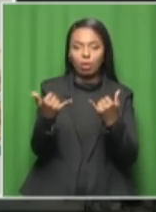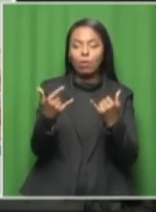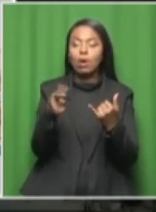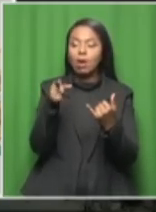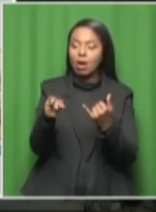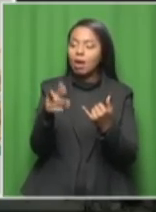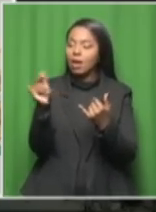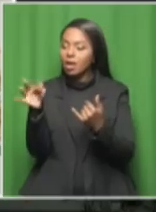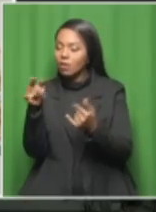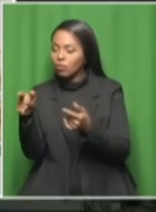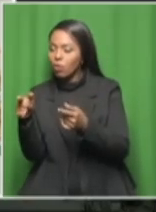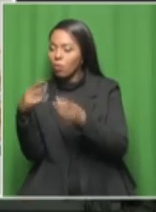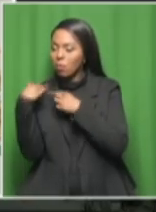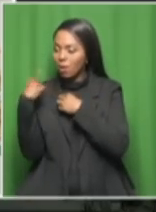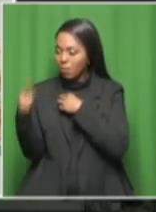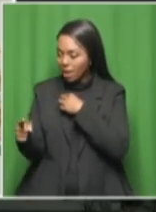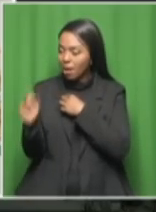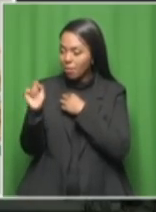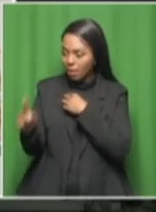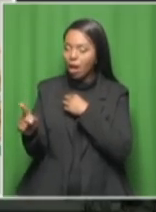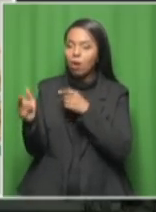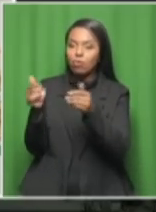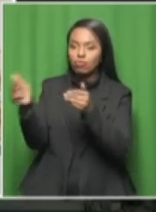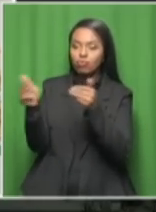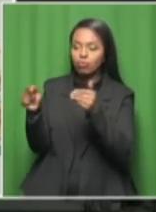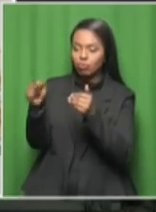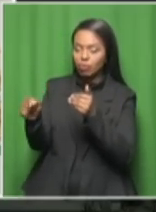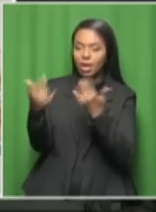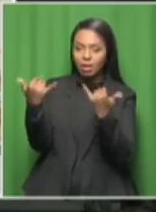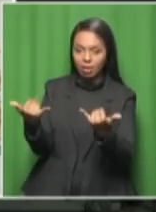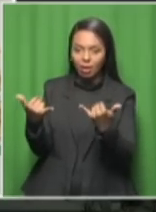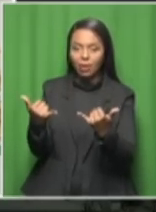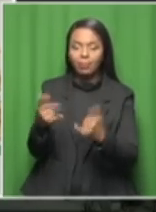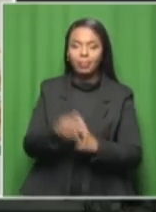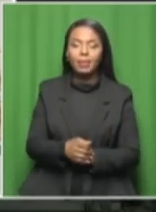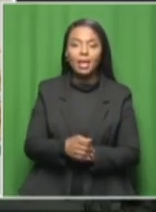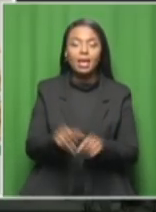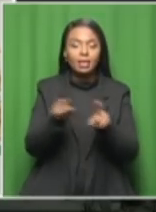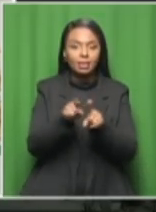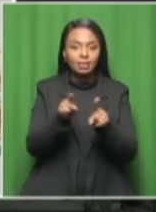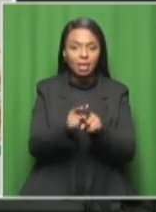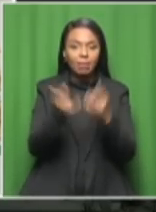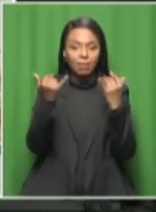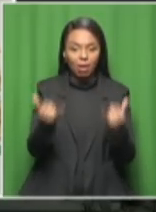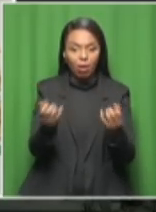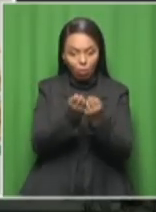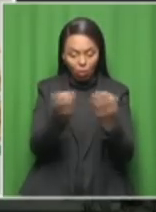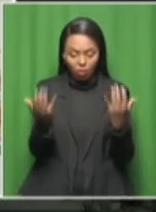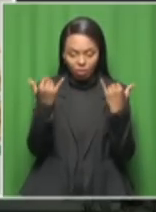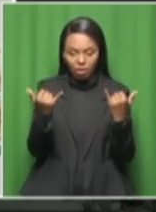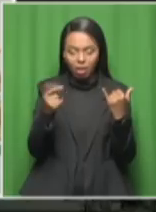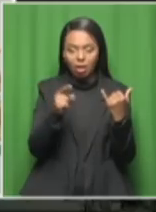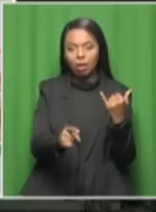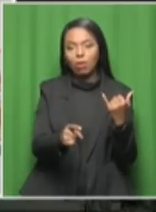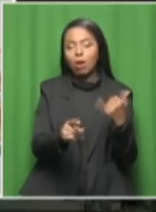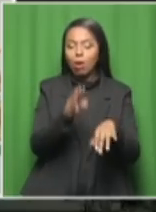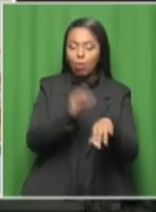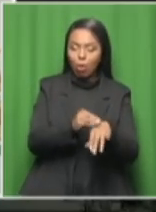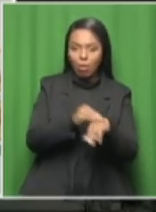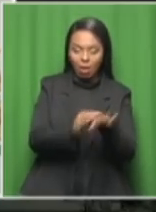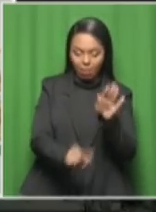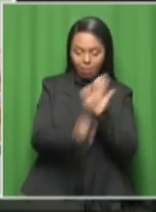controlling. And eventually they start contradicting each other. And just to show that there were problems,